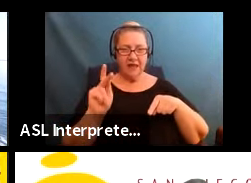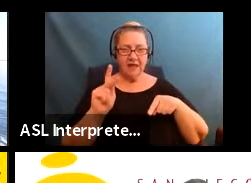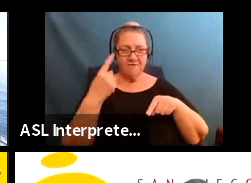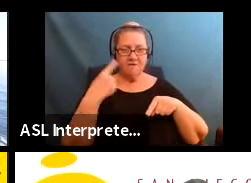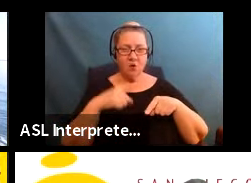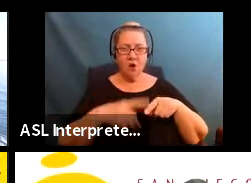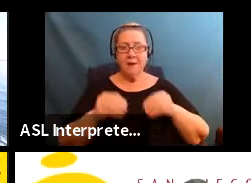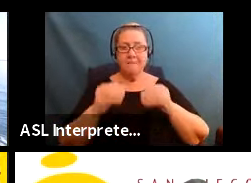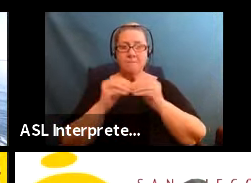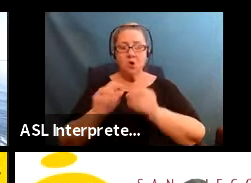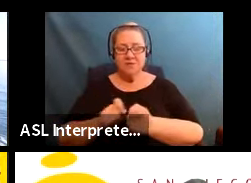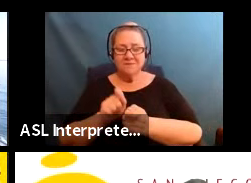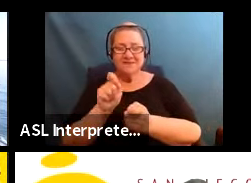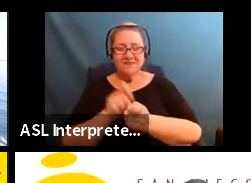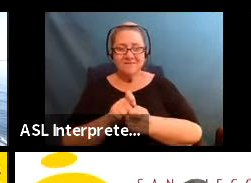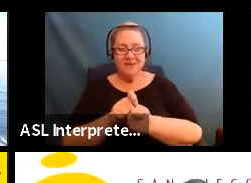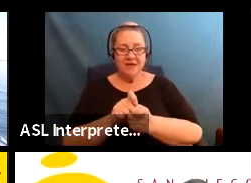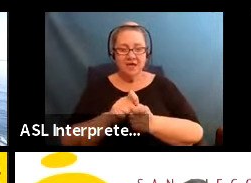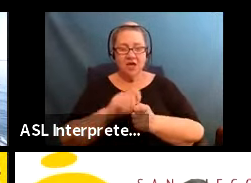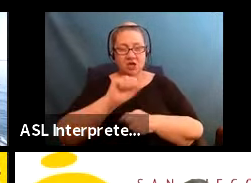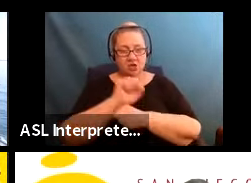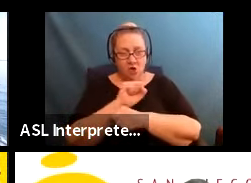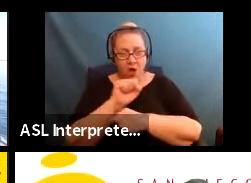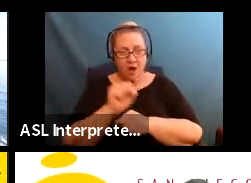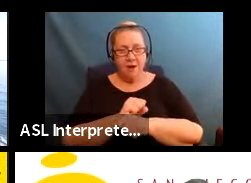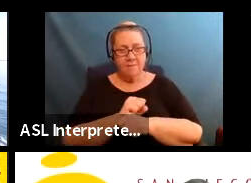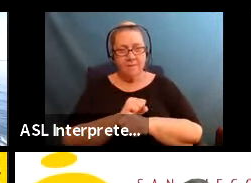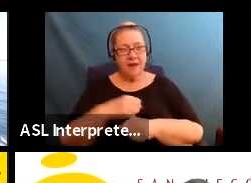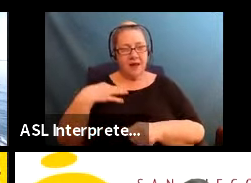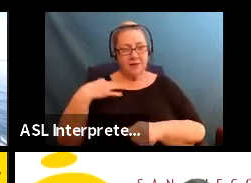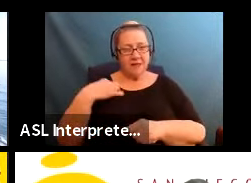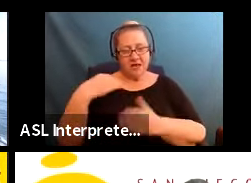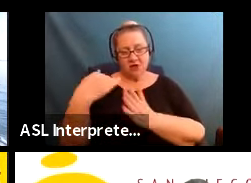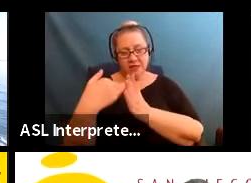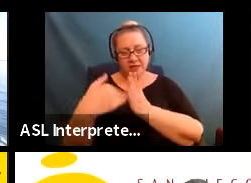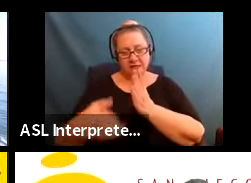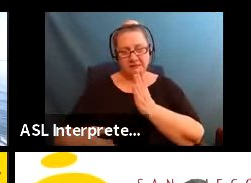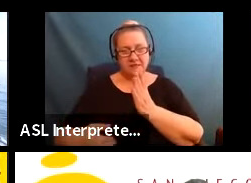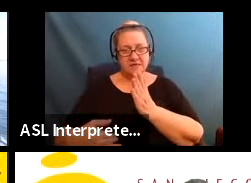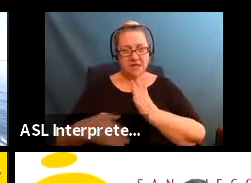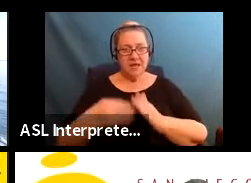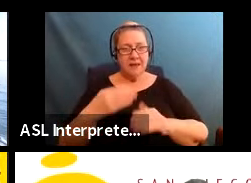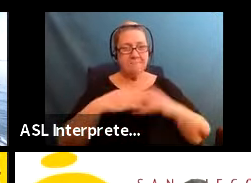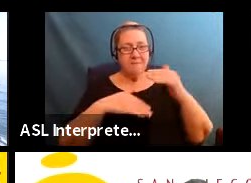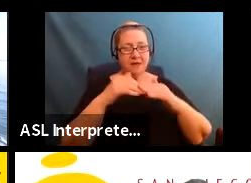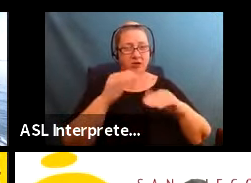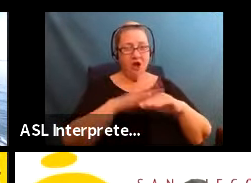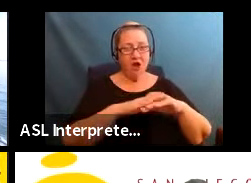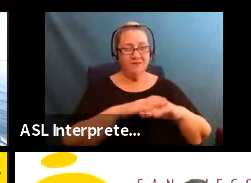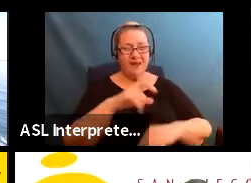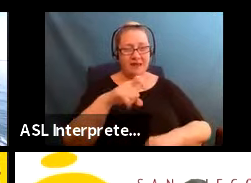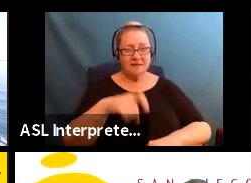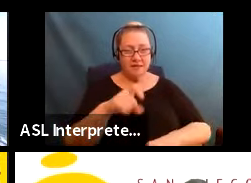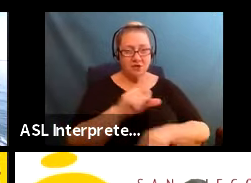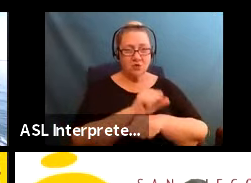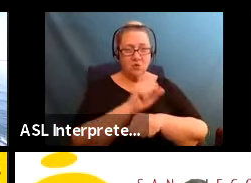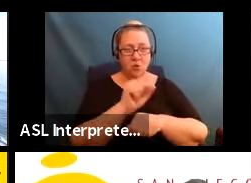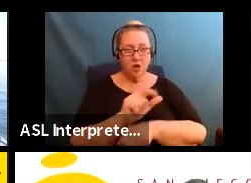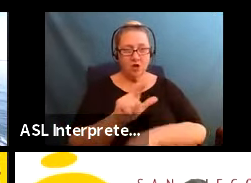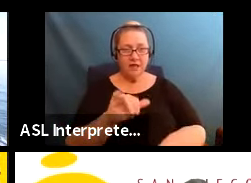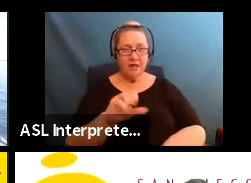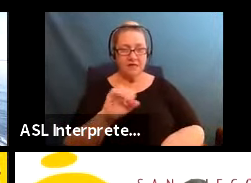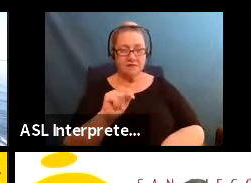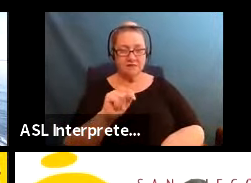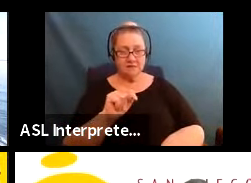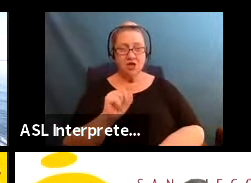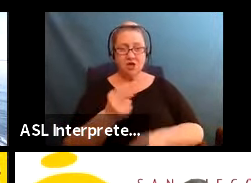more specific job classification list that was built off the essential work list. So actually, that's the correct answer. Please